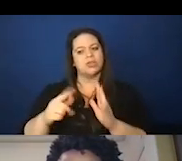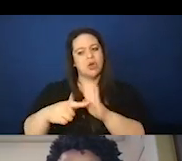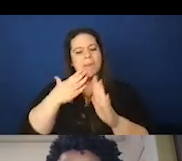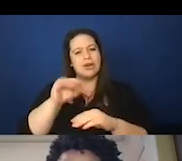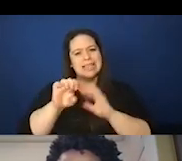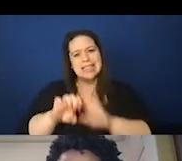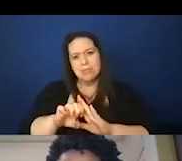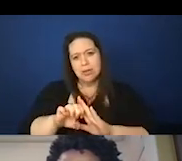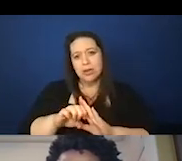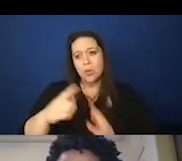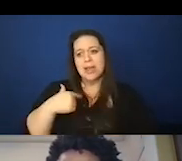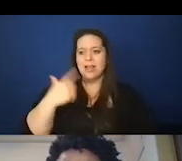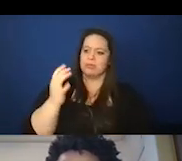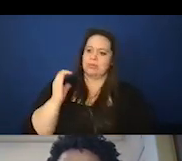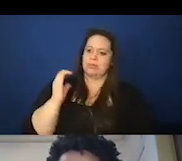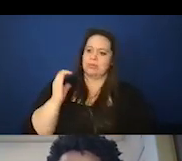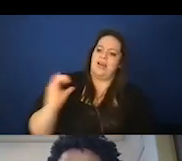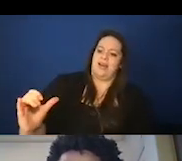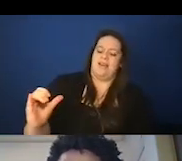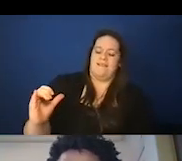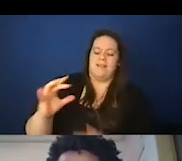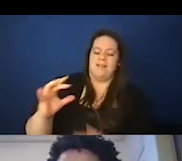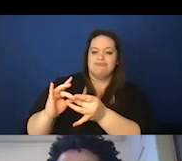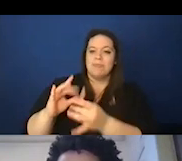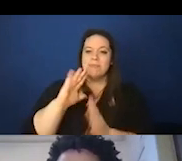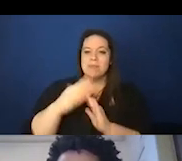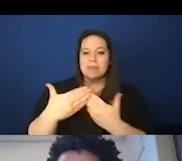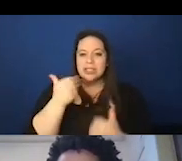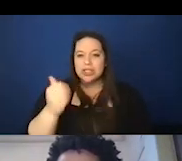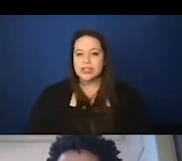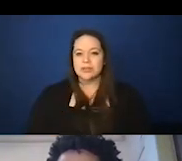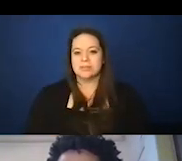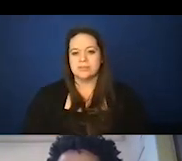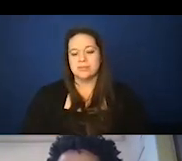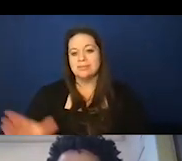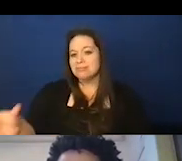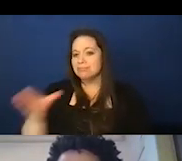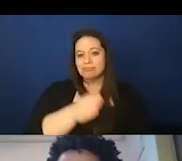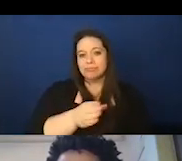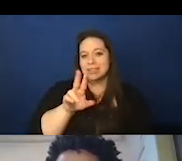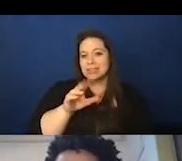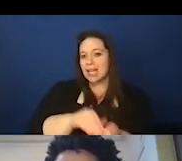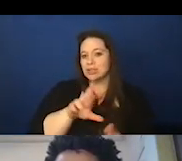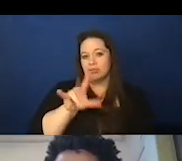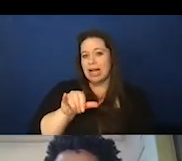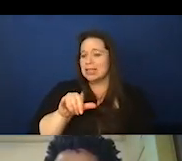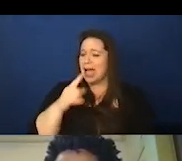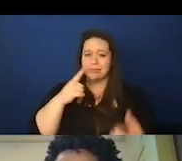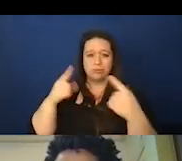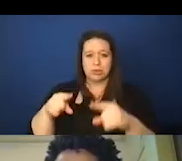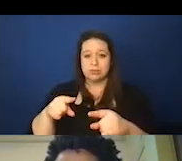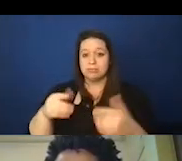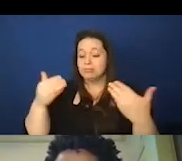you look like them, it becomes even easier. Agree with my distinguished colleague. Look, you got two Black doctors that look